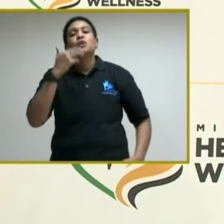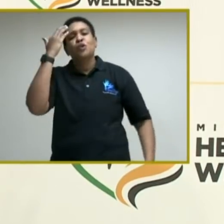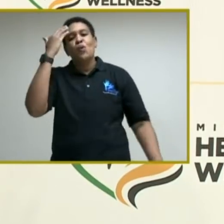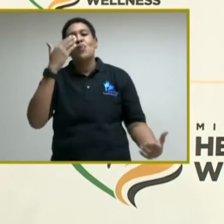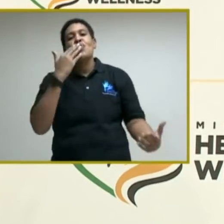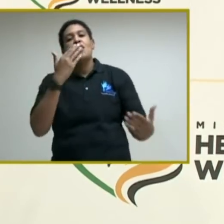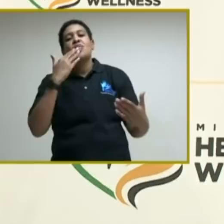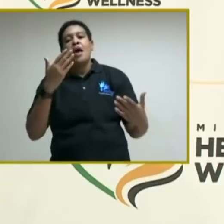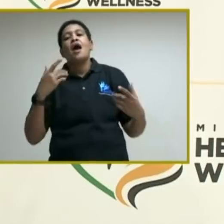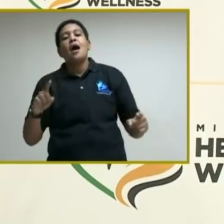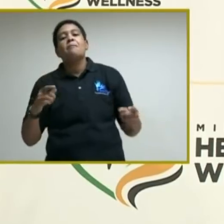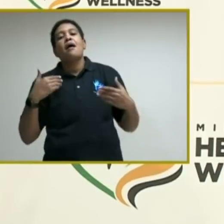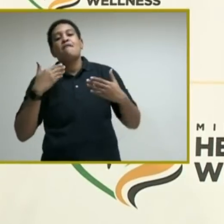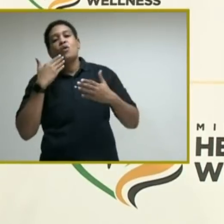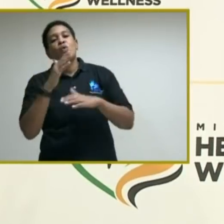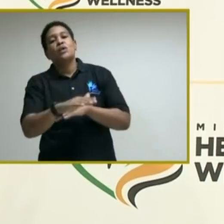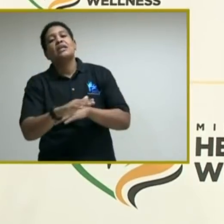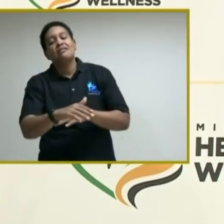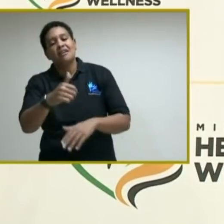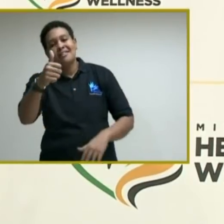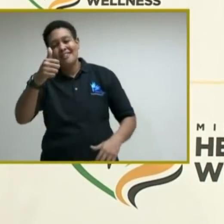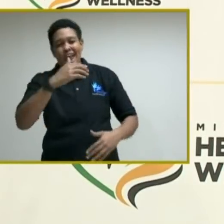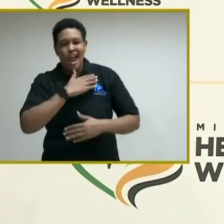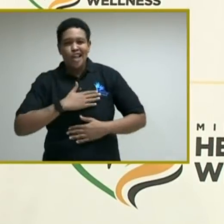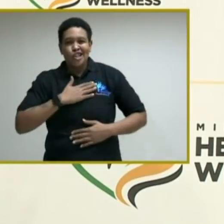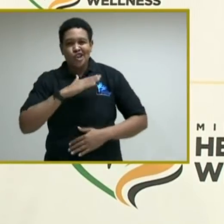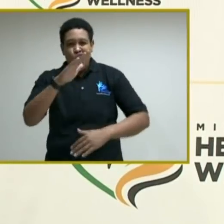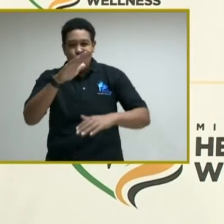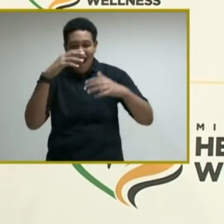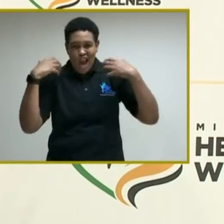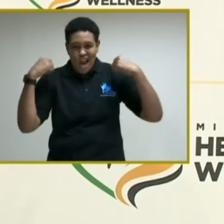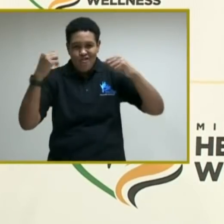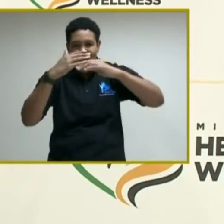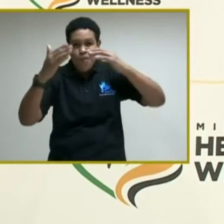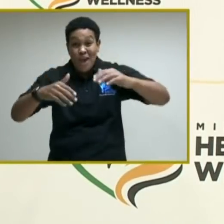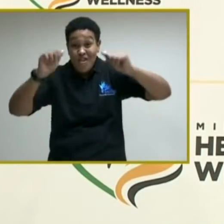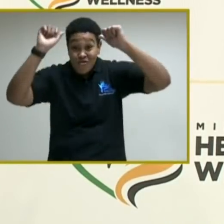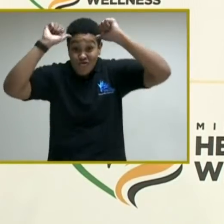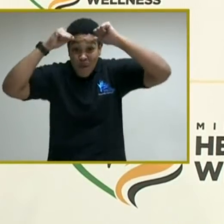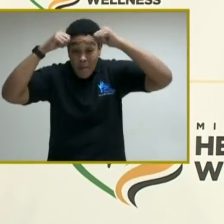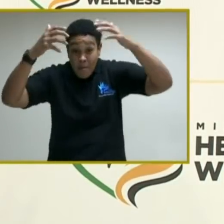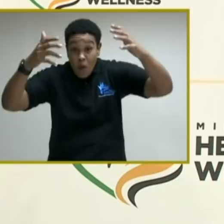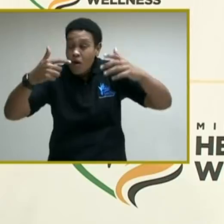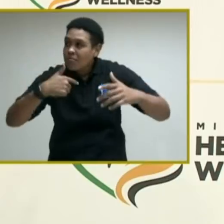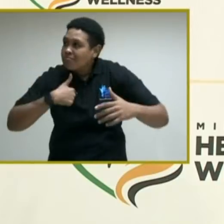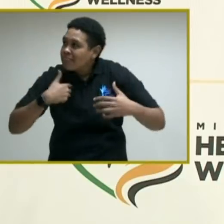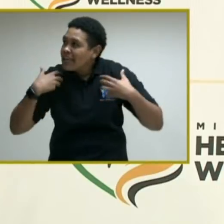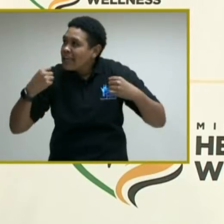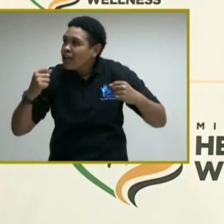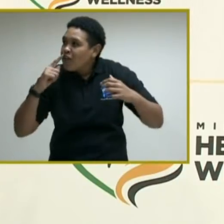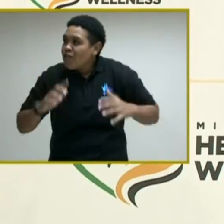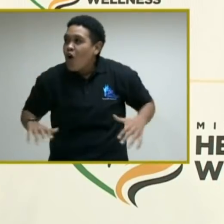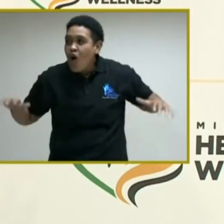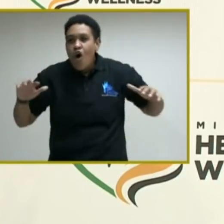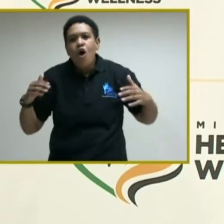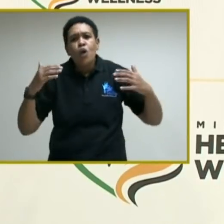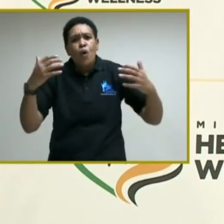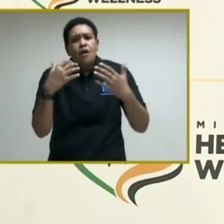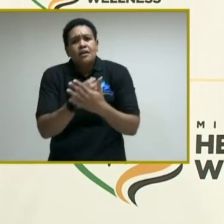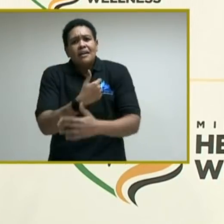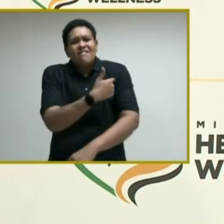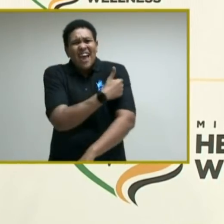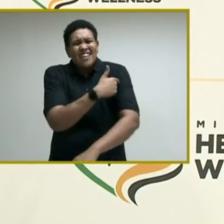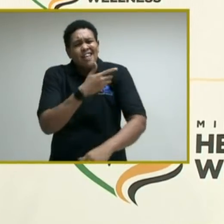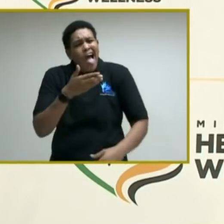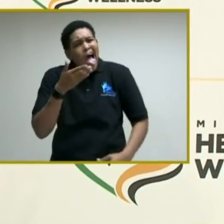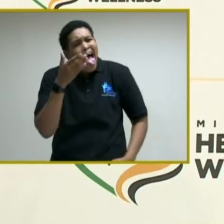you very much. Have a good evening and enjoy your weekend. And remember, be your own hero. Get vaccinated.